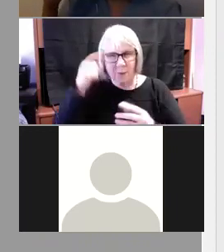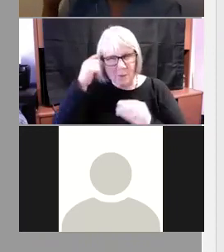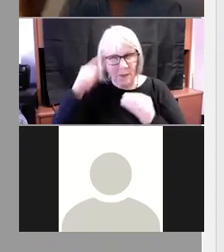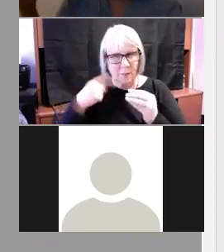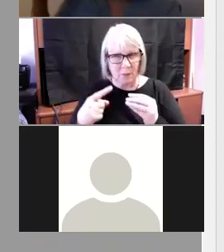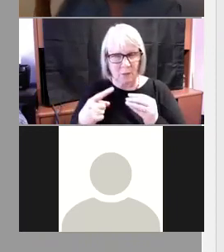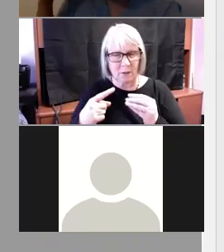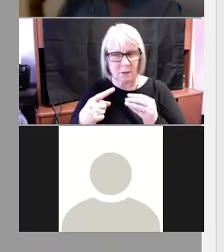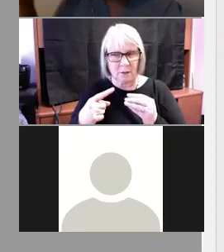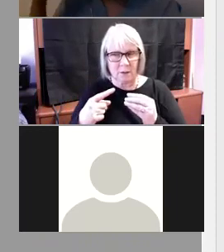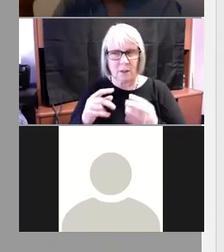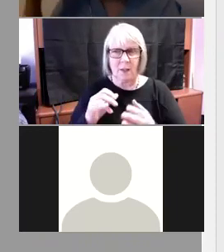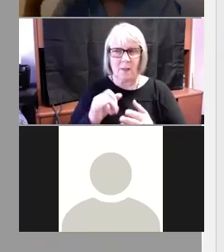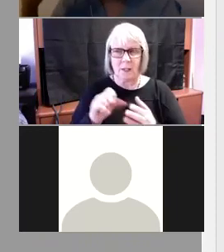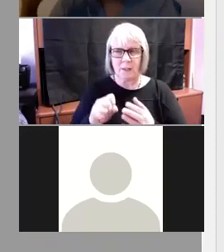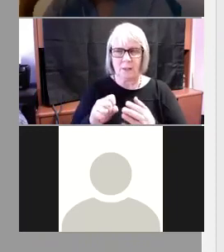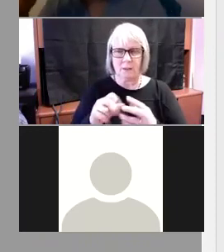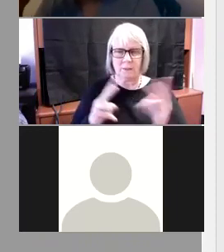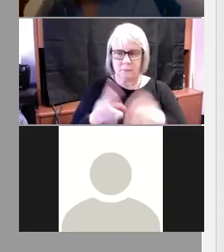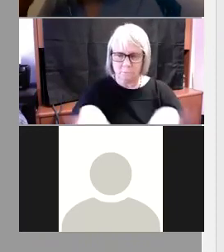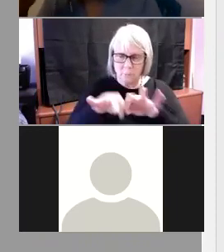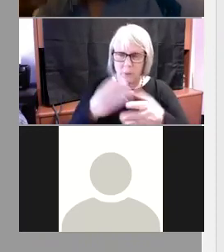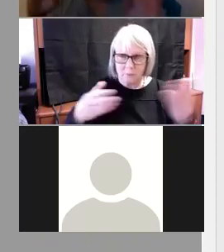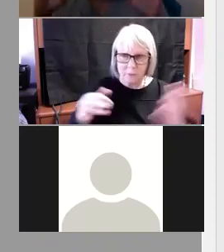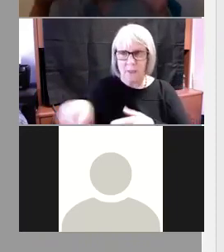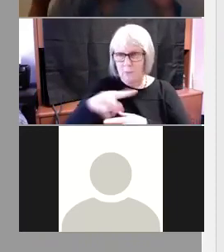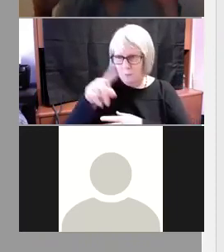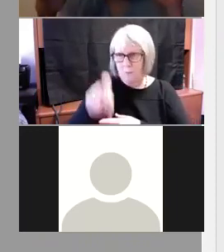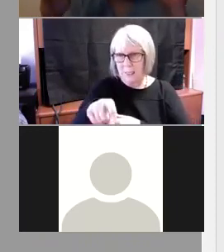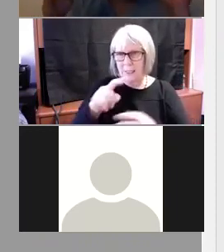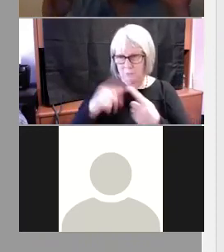And that is a very crucial thing that you guys also need to